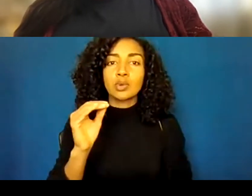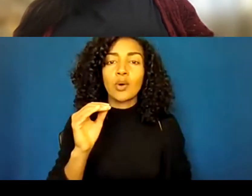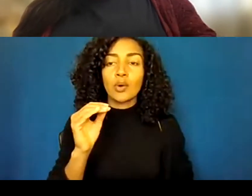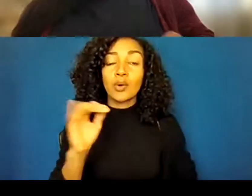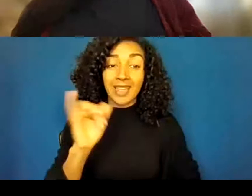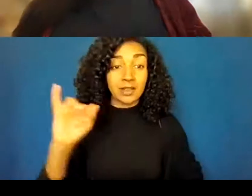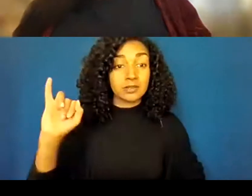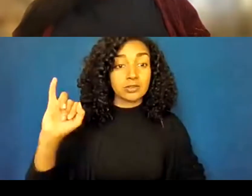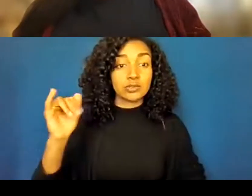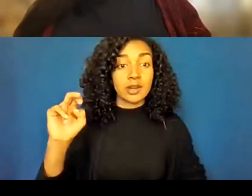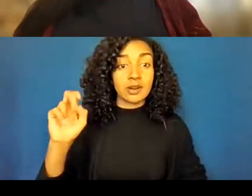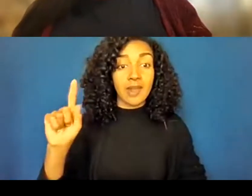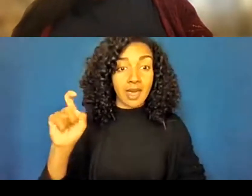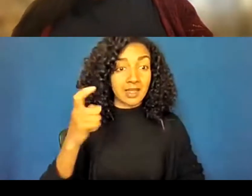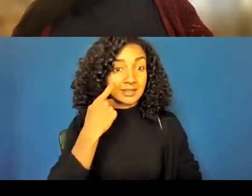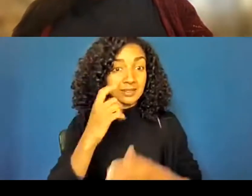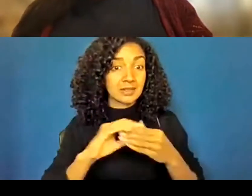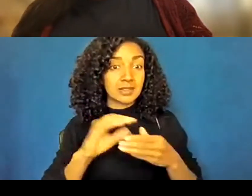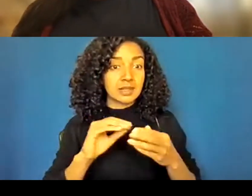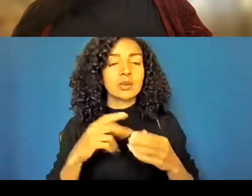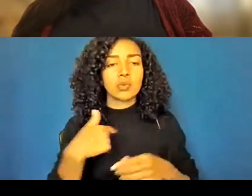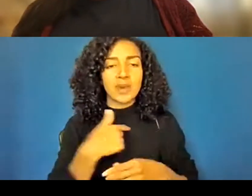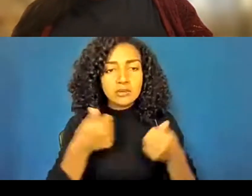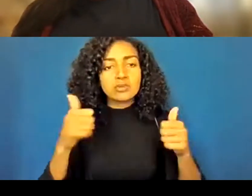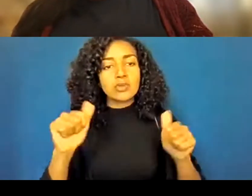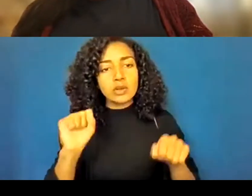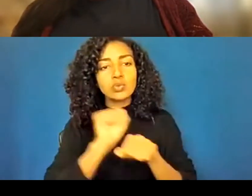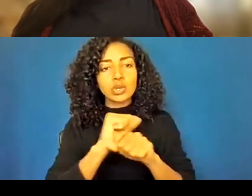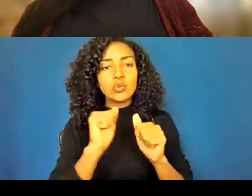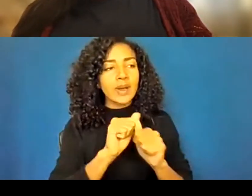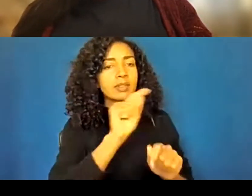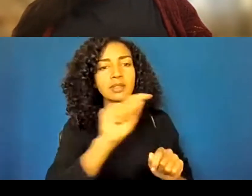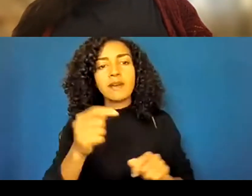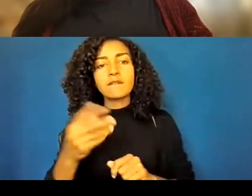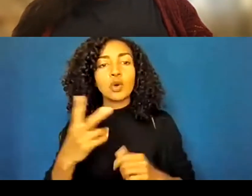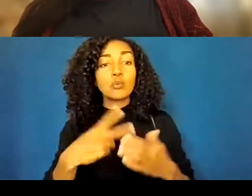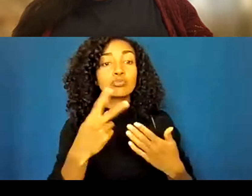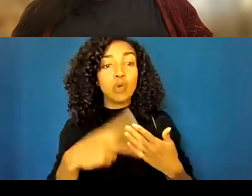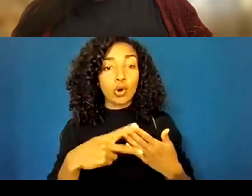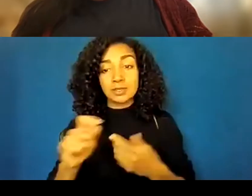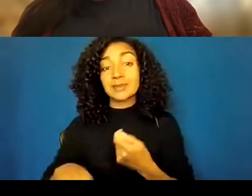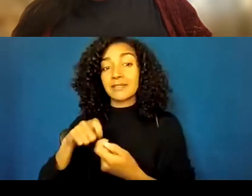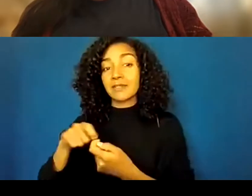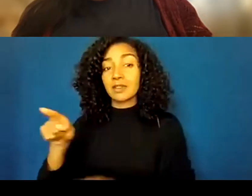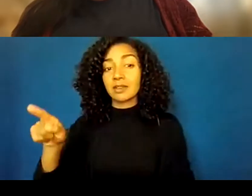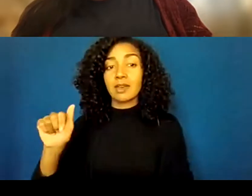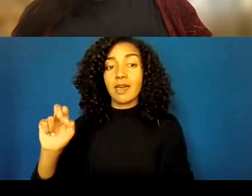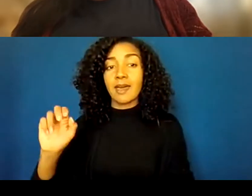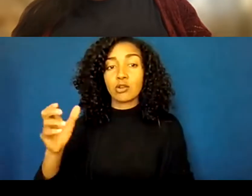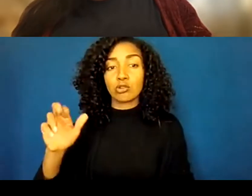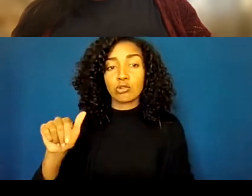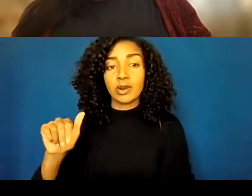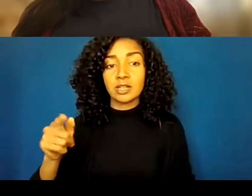Janelle's talked about, we're really trying to work with a couple of programs, particularly in Anchorage, to help